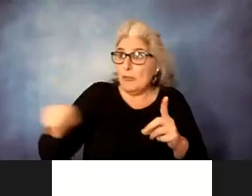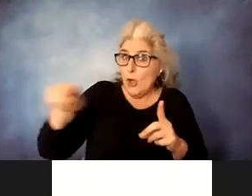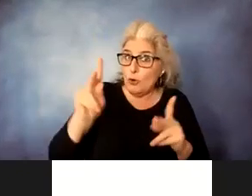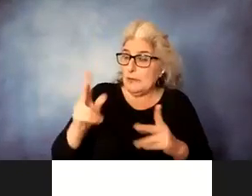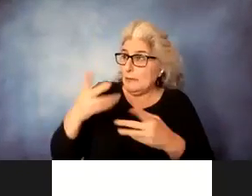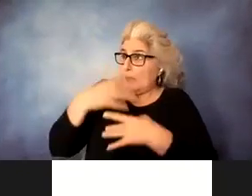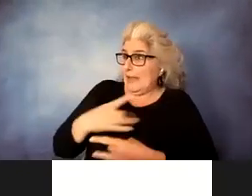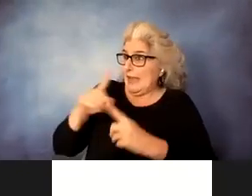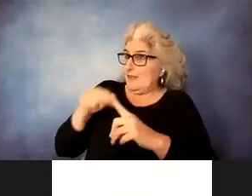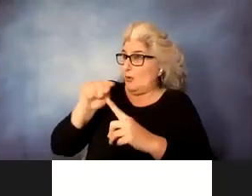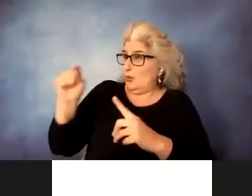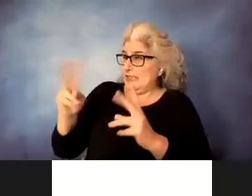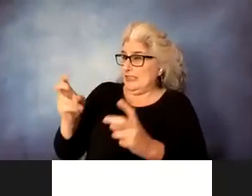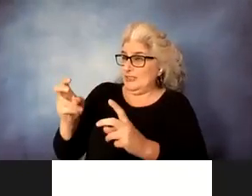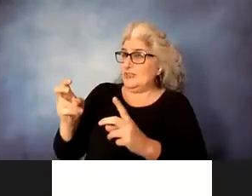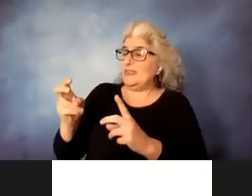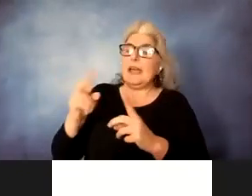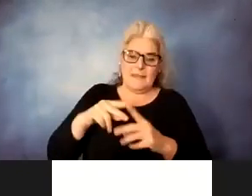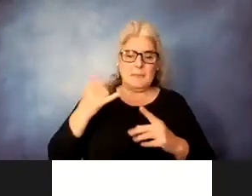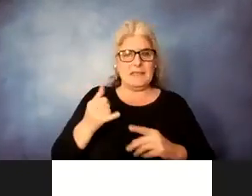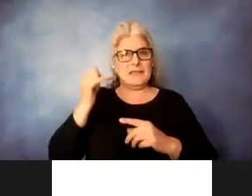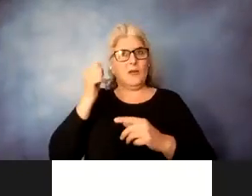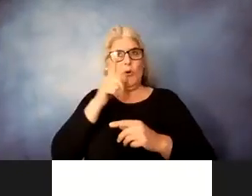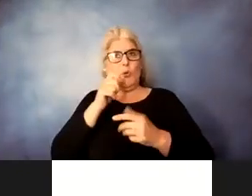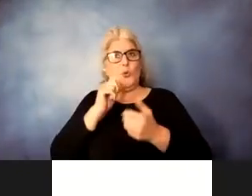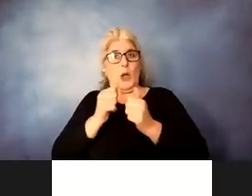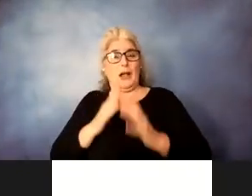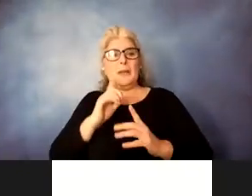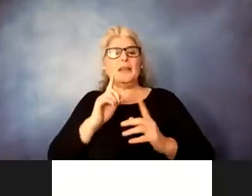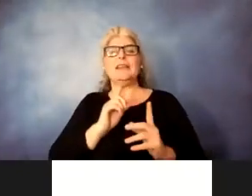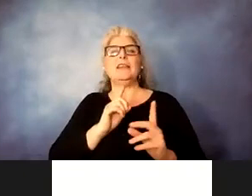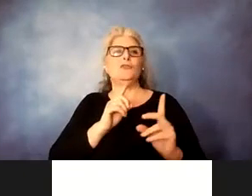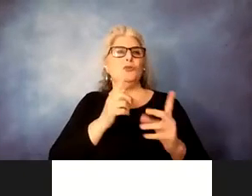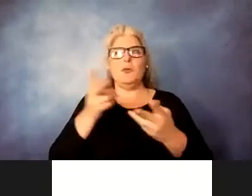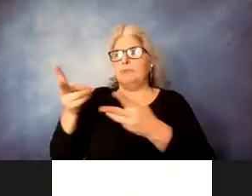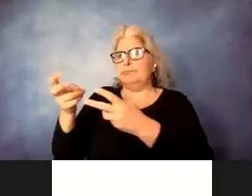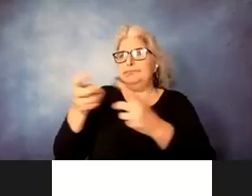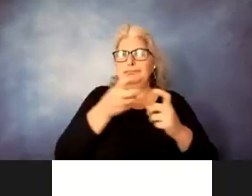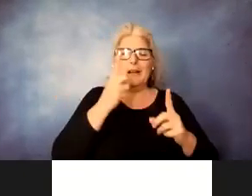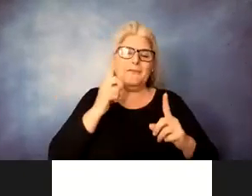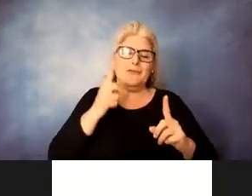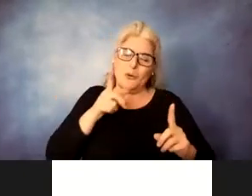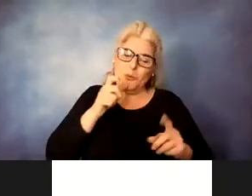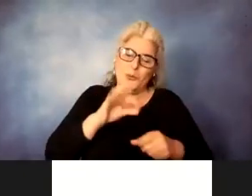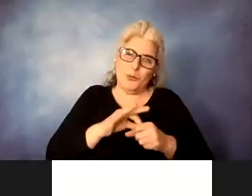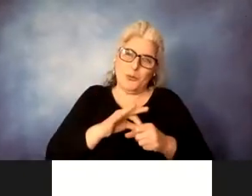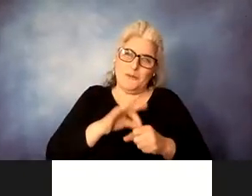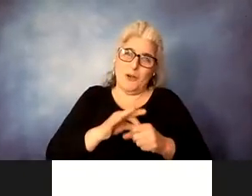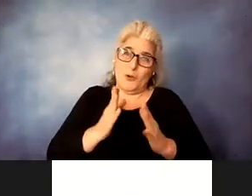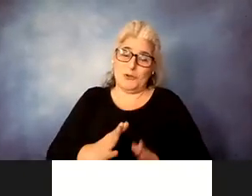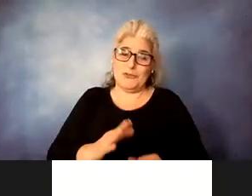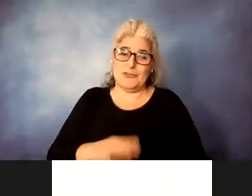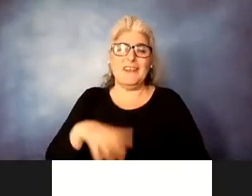to. And what that means in other jurisdictions is that this has also led to more civility and less negativity